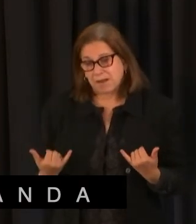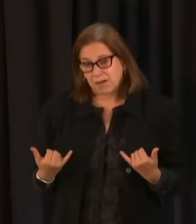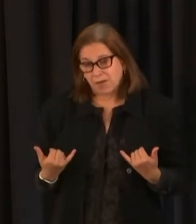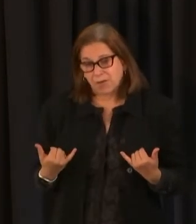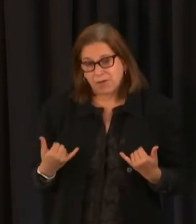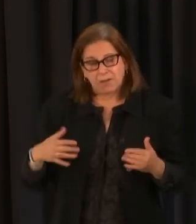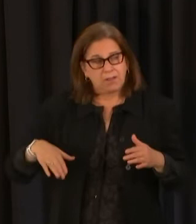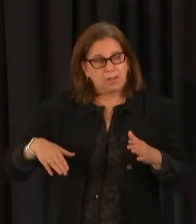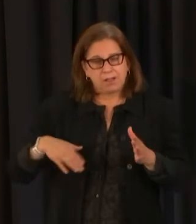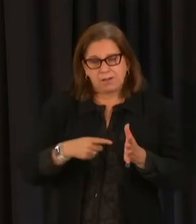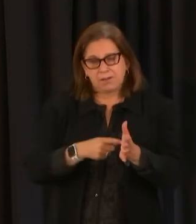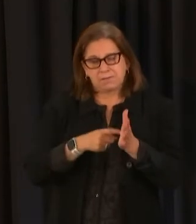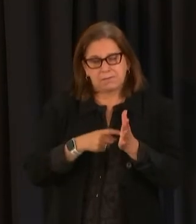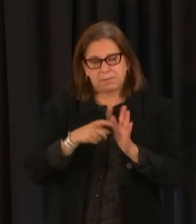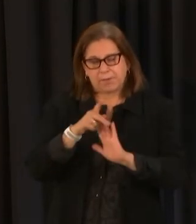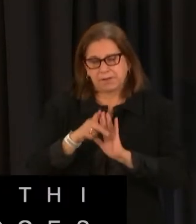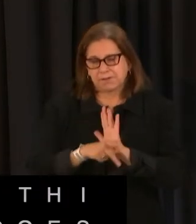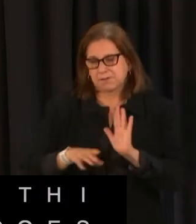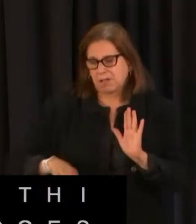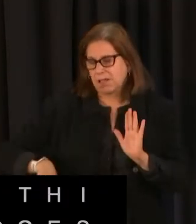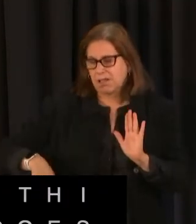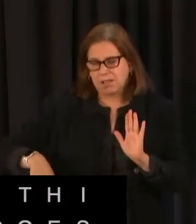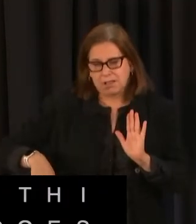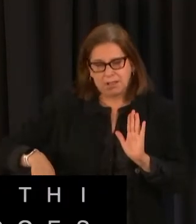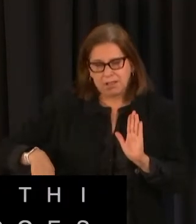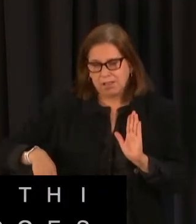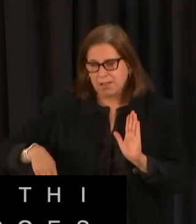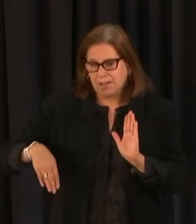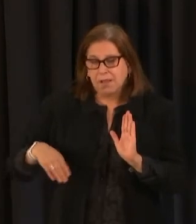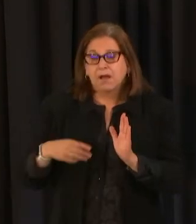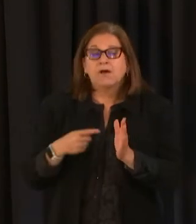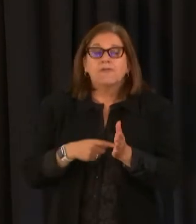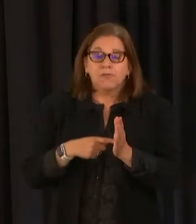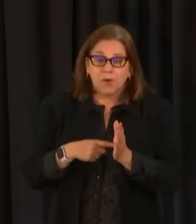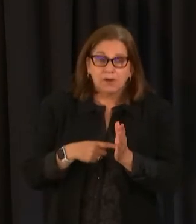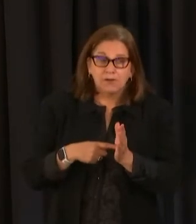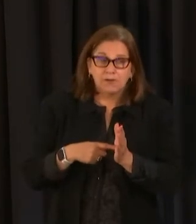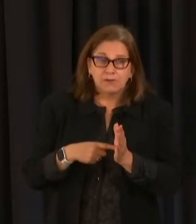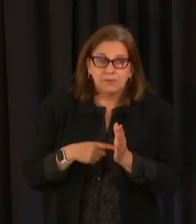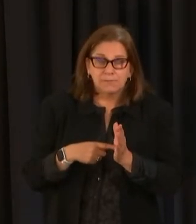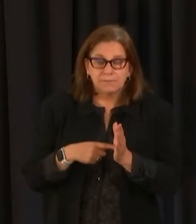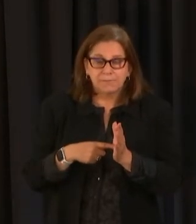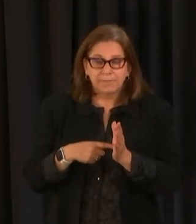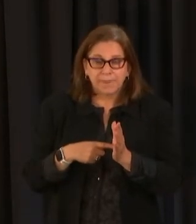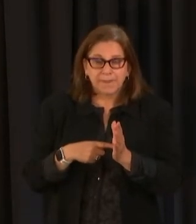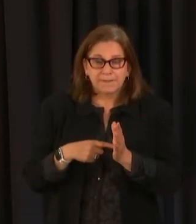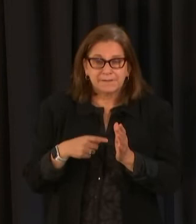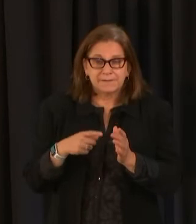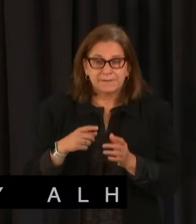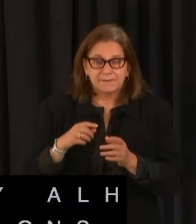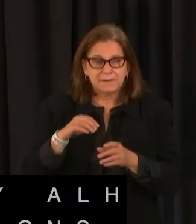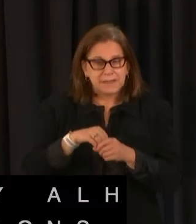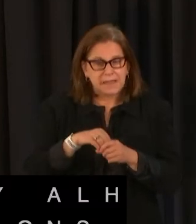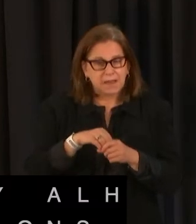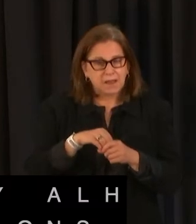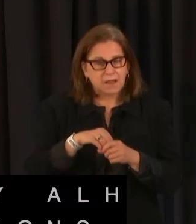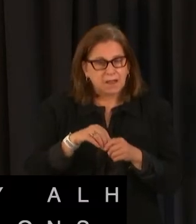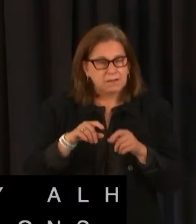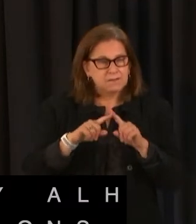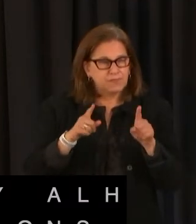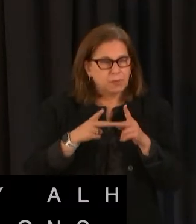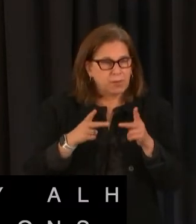a mandatory policy, although we do require vaccinations in other manners of